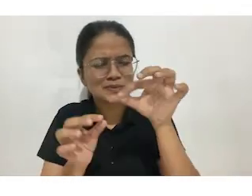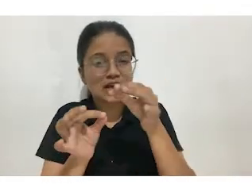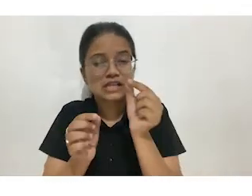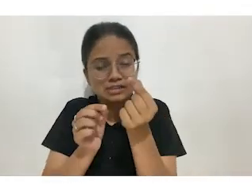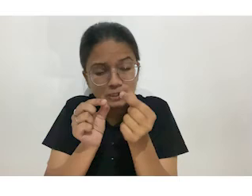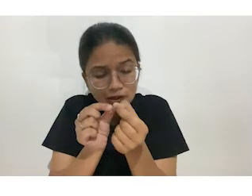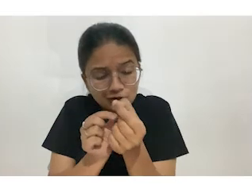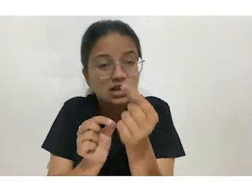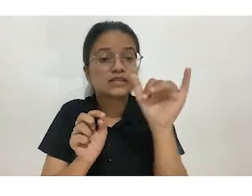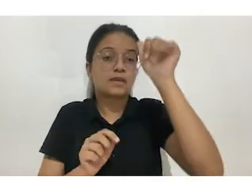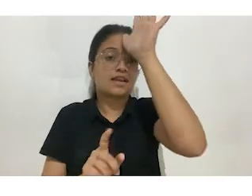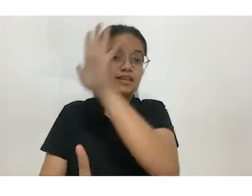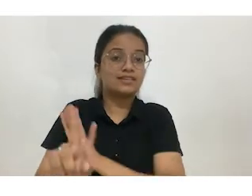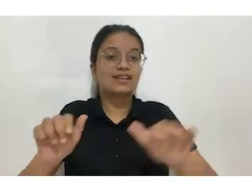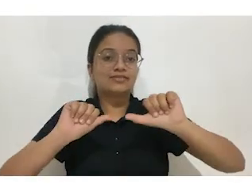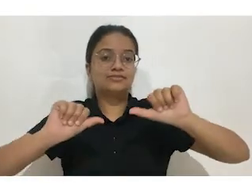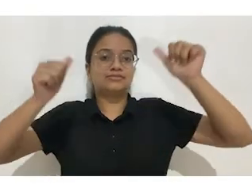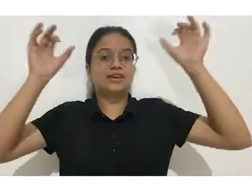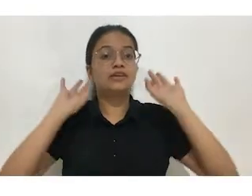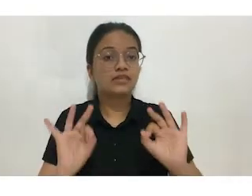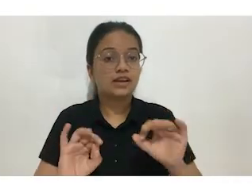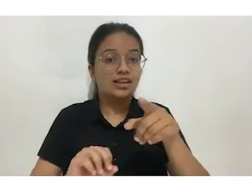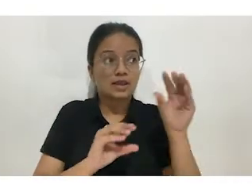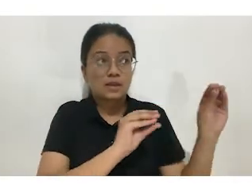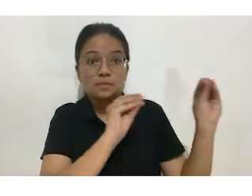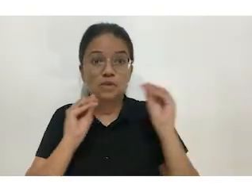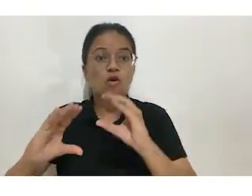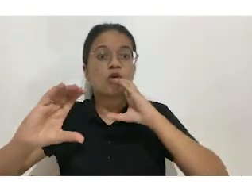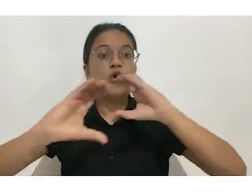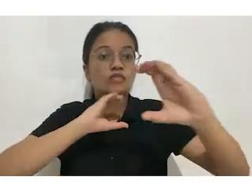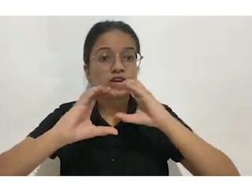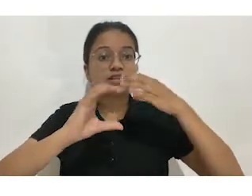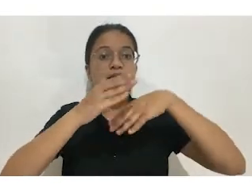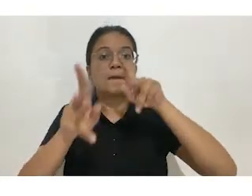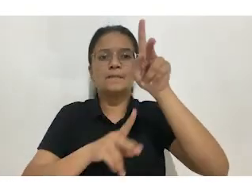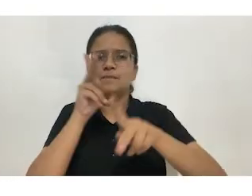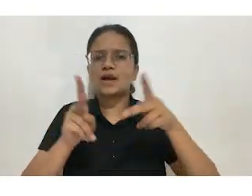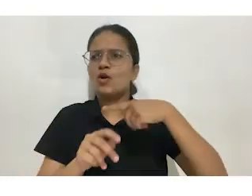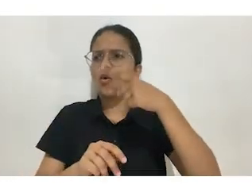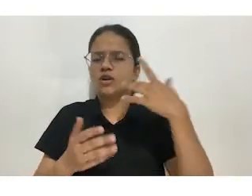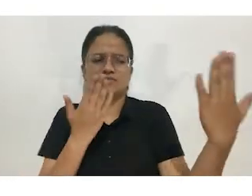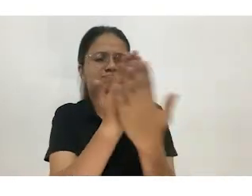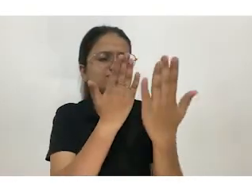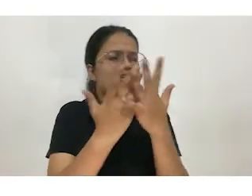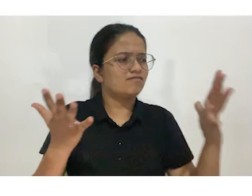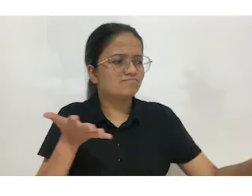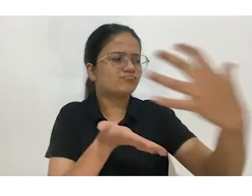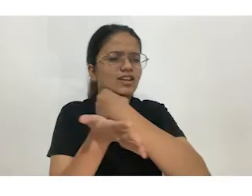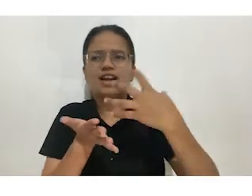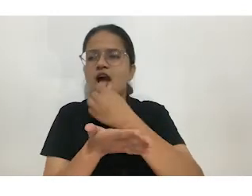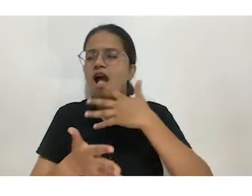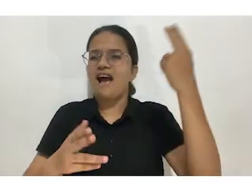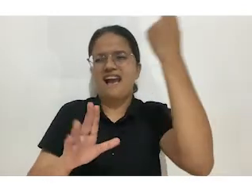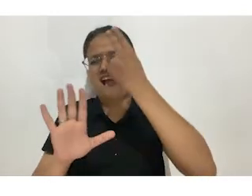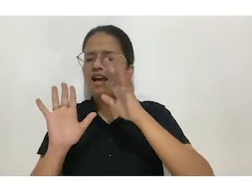would be my measure of success. If we can bring the conversation to people not just collecting art,